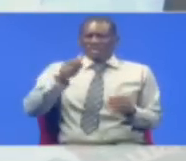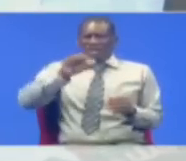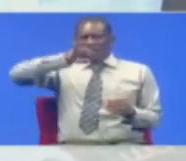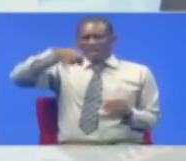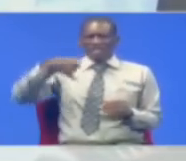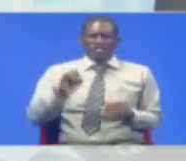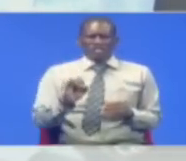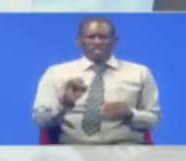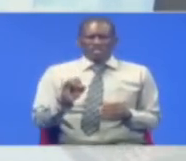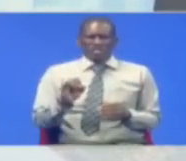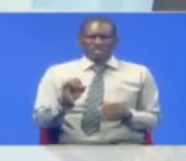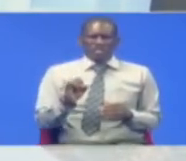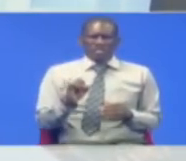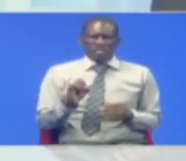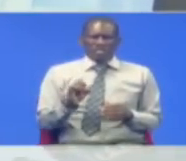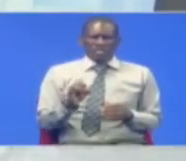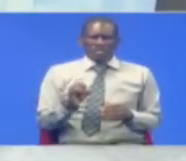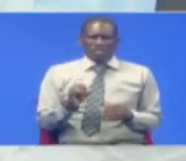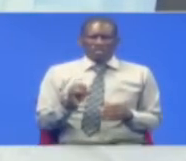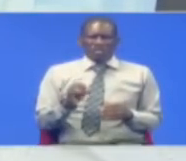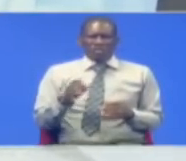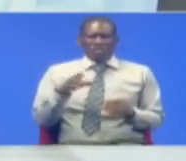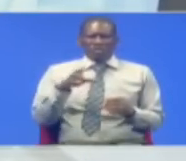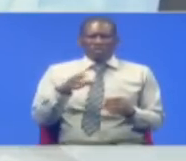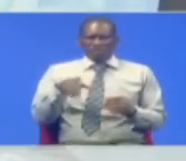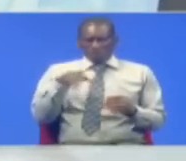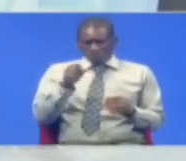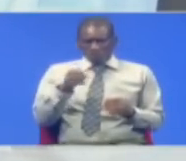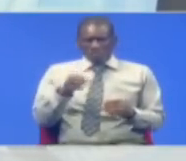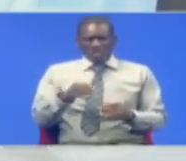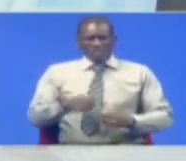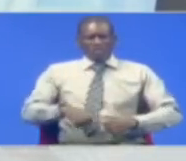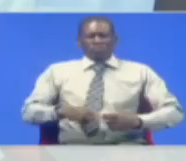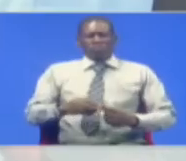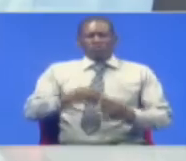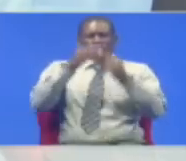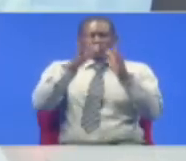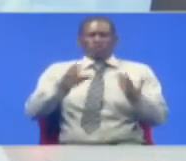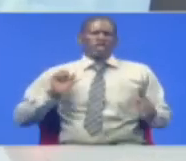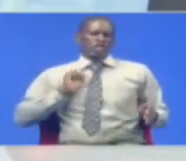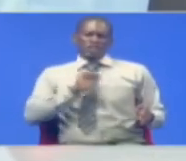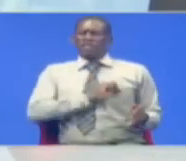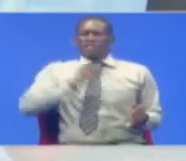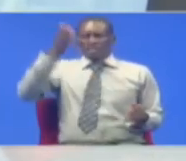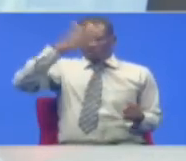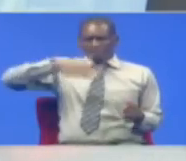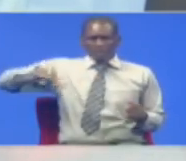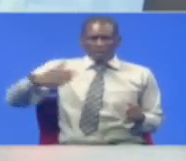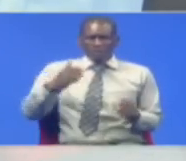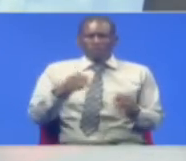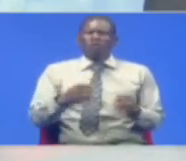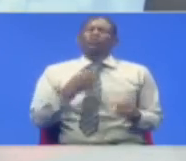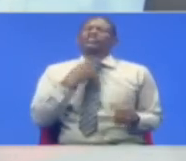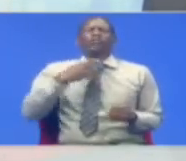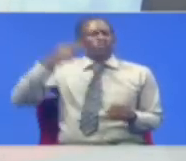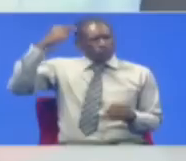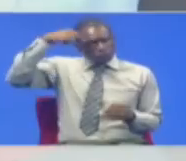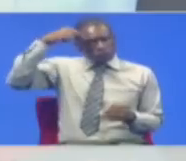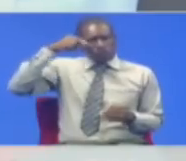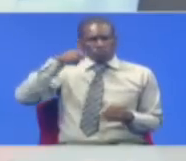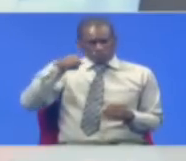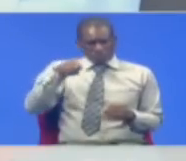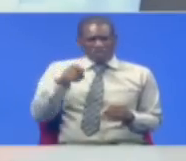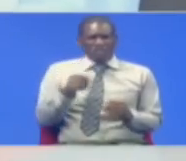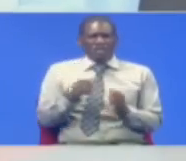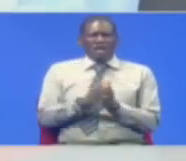was the icon in the Senate. He was the voice of wisdom. He was the